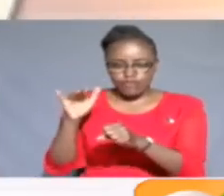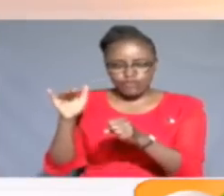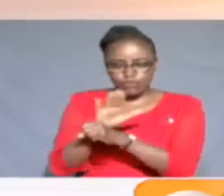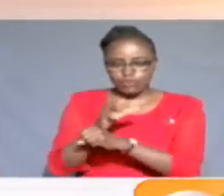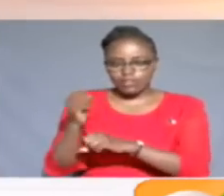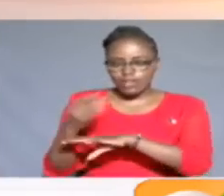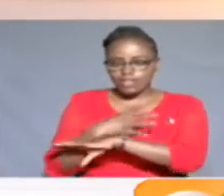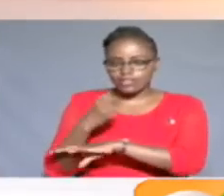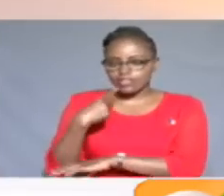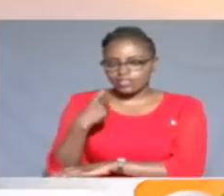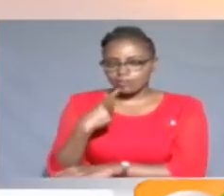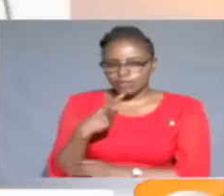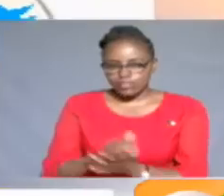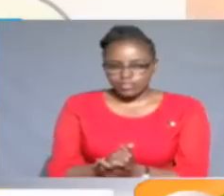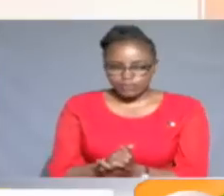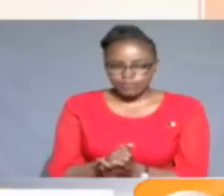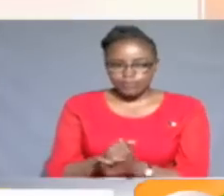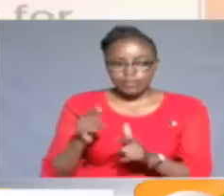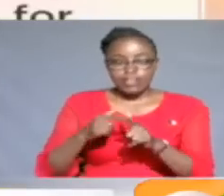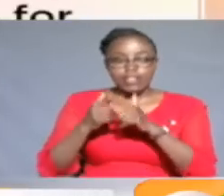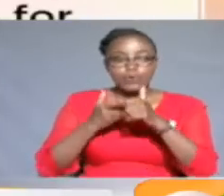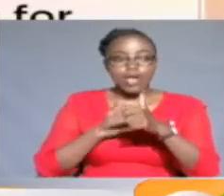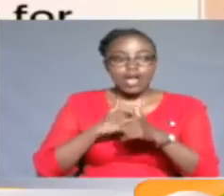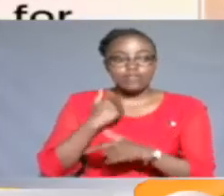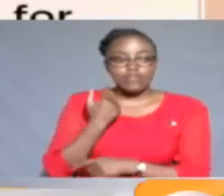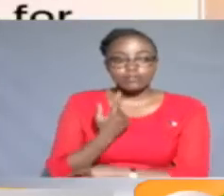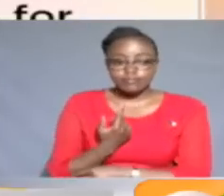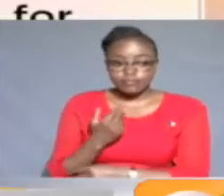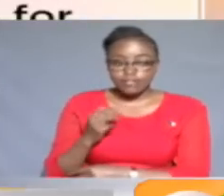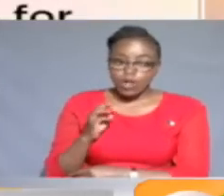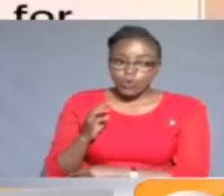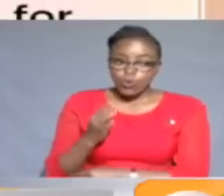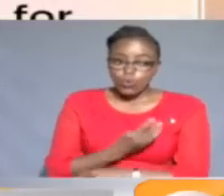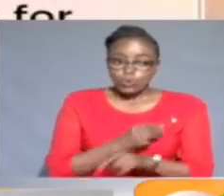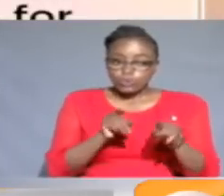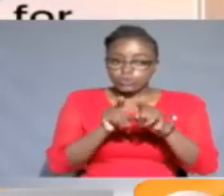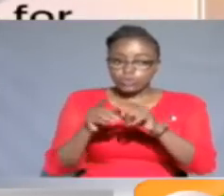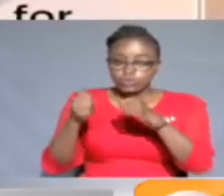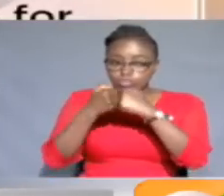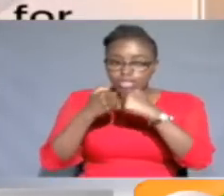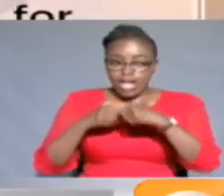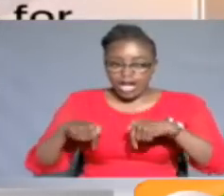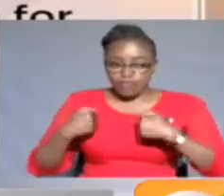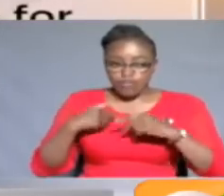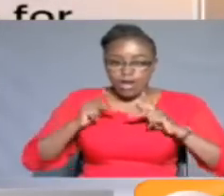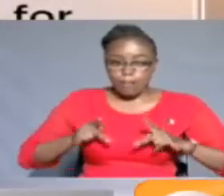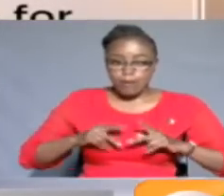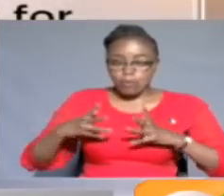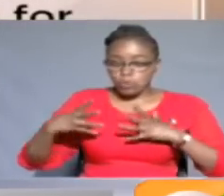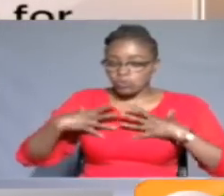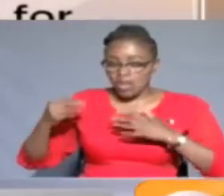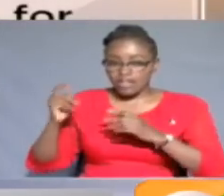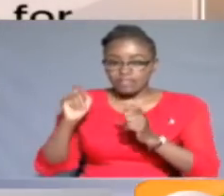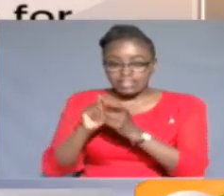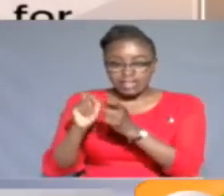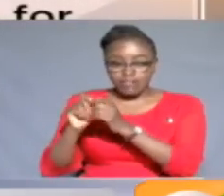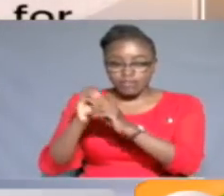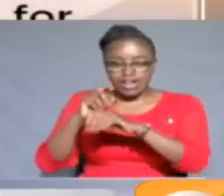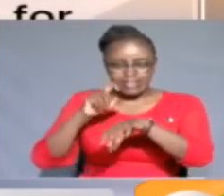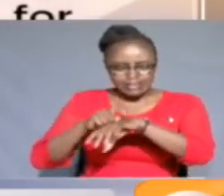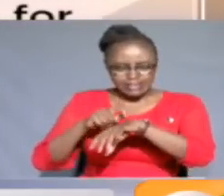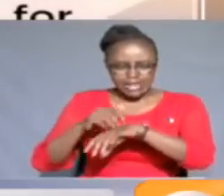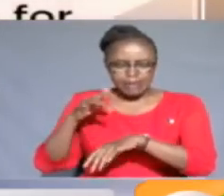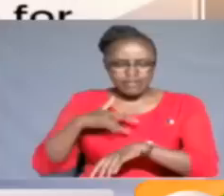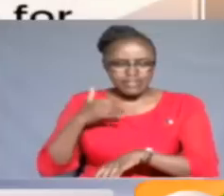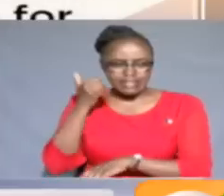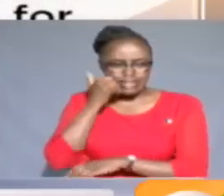treatment. And then we have Kibet Kigen, we also have a challenge ourselves. People don't go for health checkups until they are unwell.